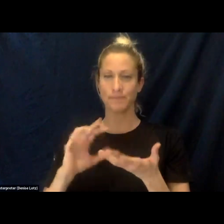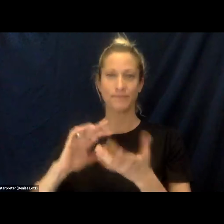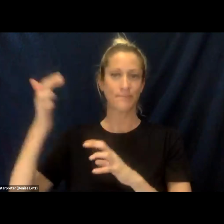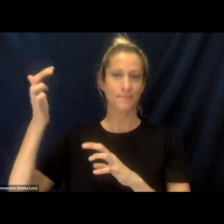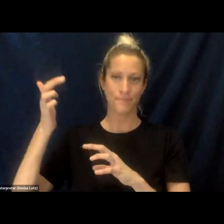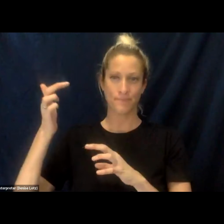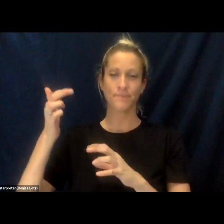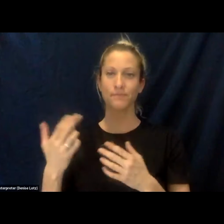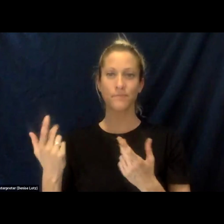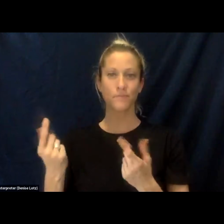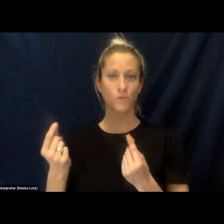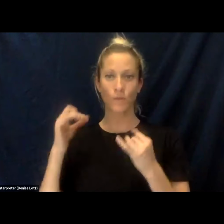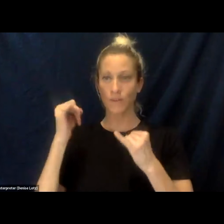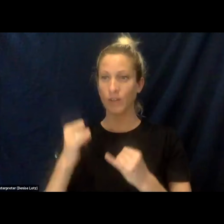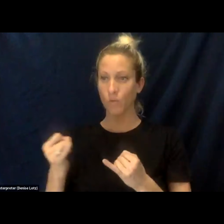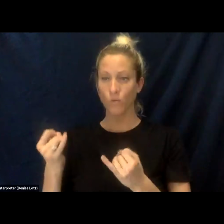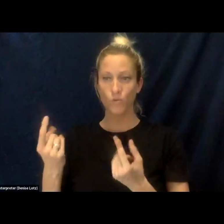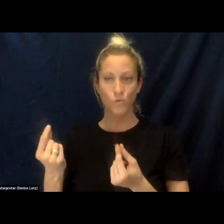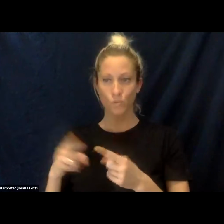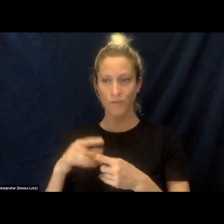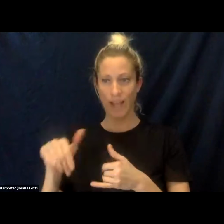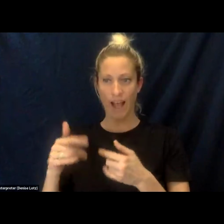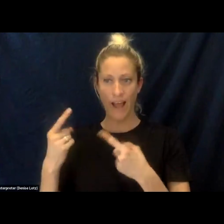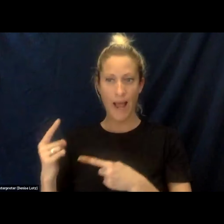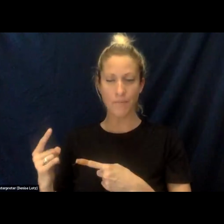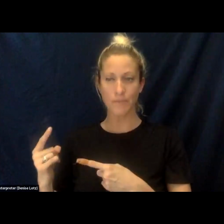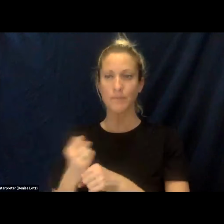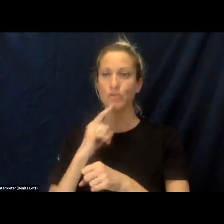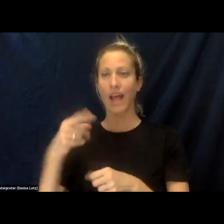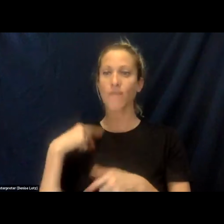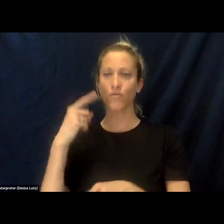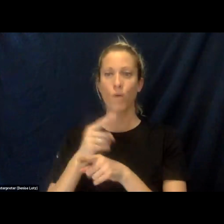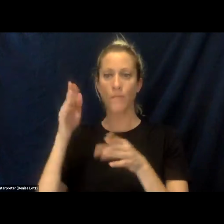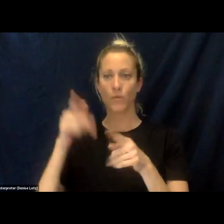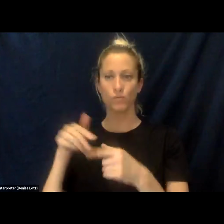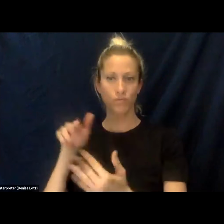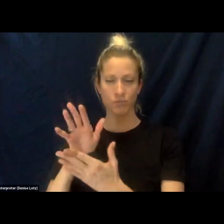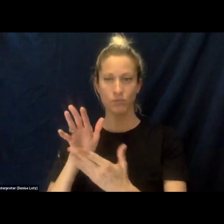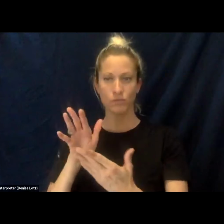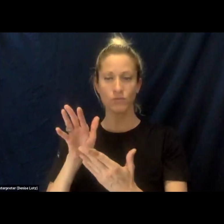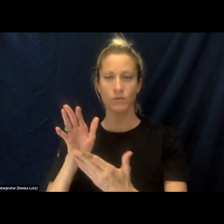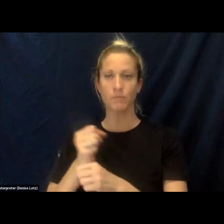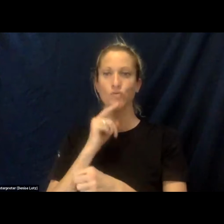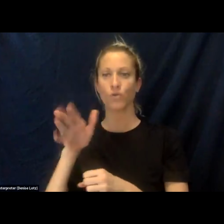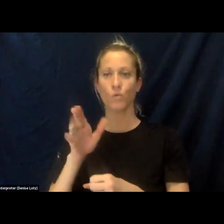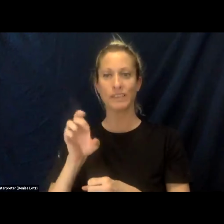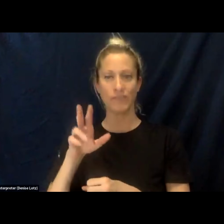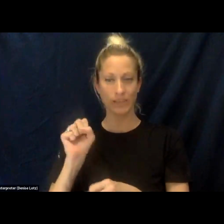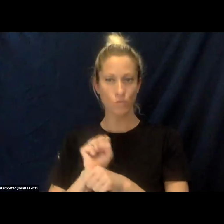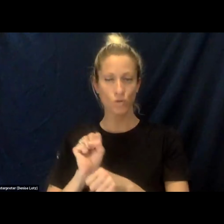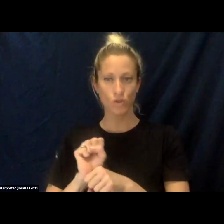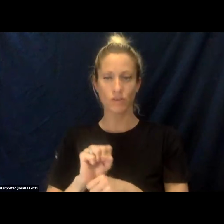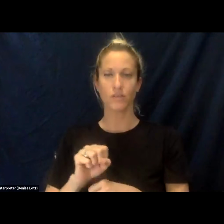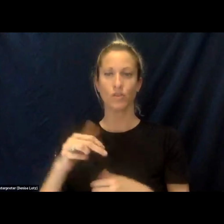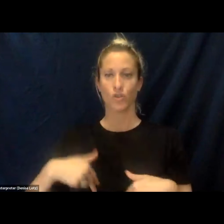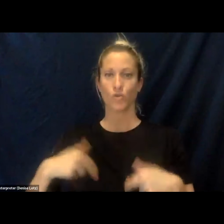What does an individual that question when they have that problem? Who did they go to ensure that that problem gets resolved and they have a working device? Human IT, we provide all four